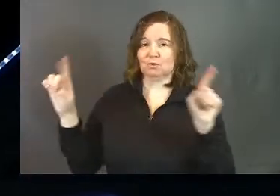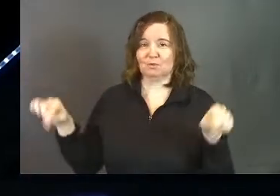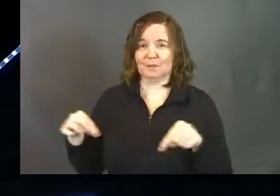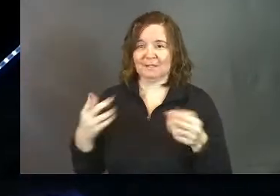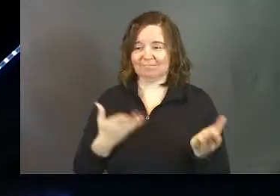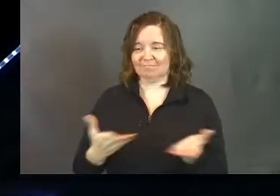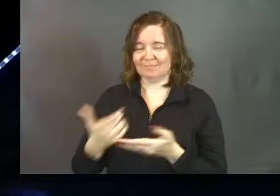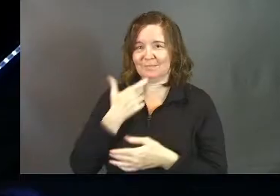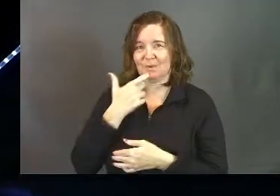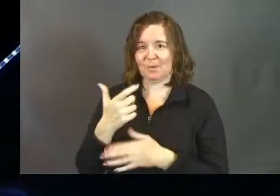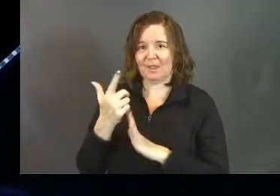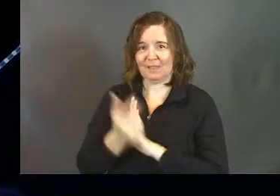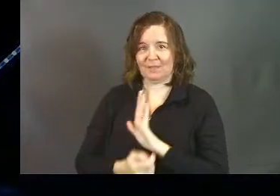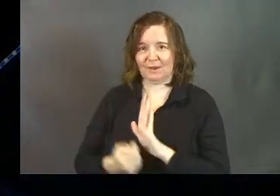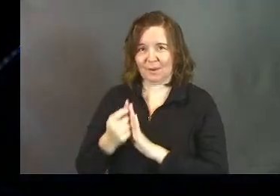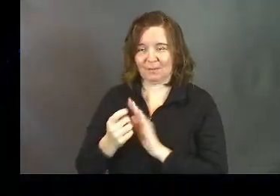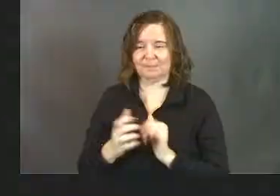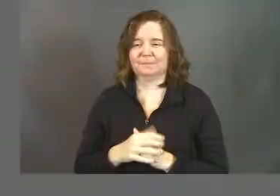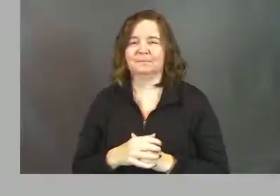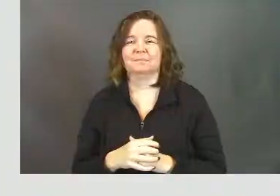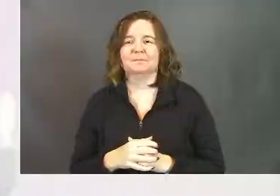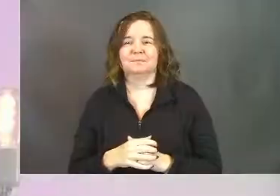check out this video.